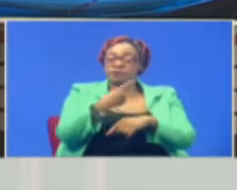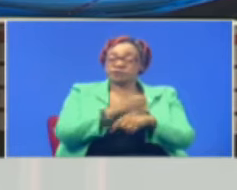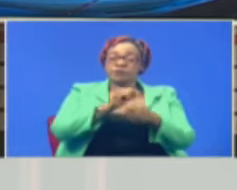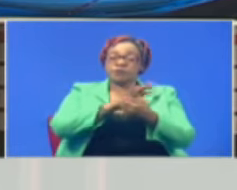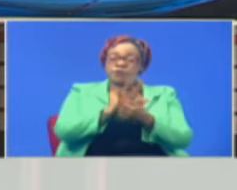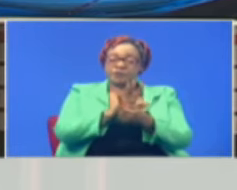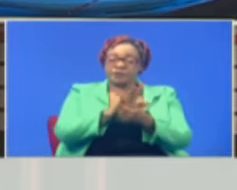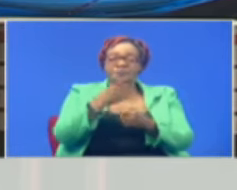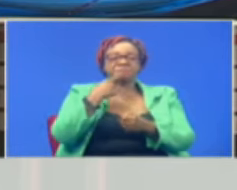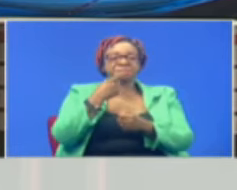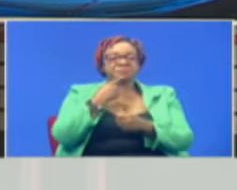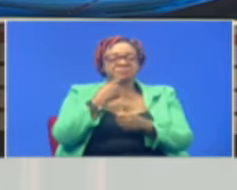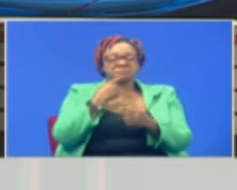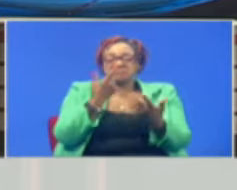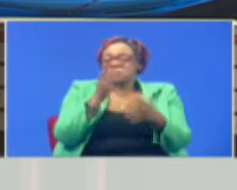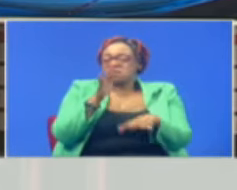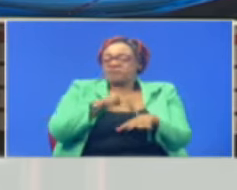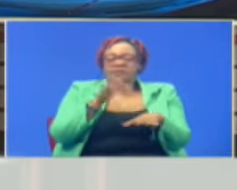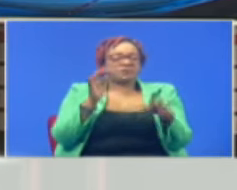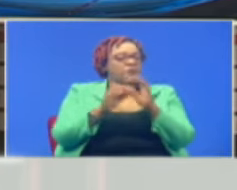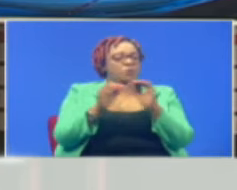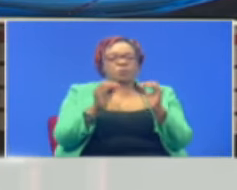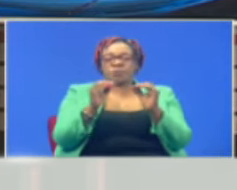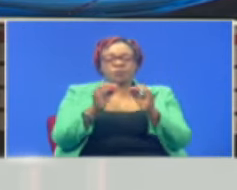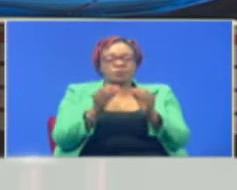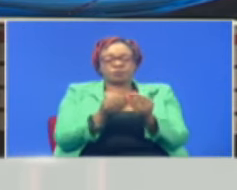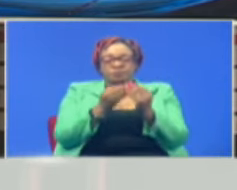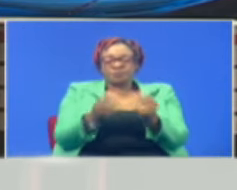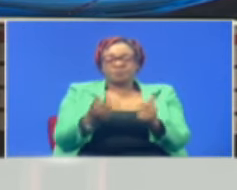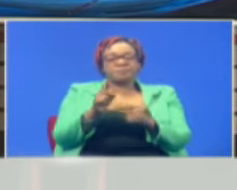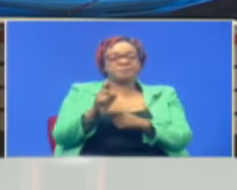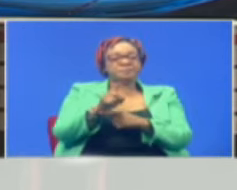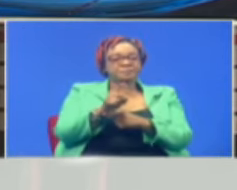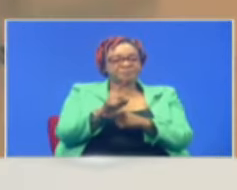saying it is not effective enough to combat the virus.